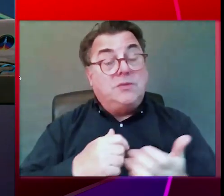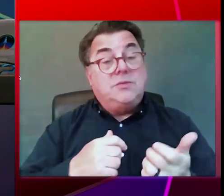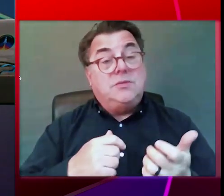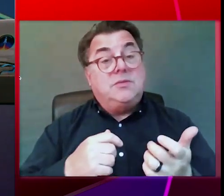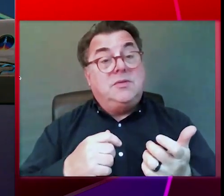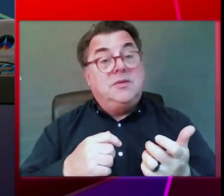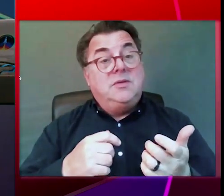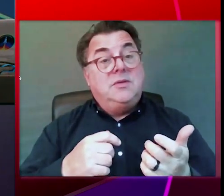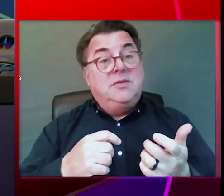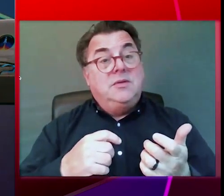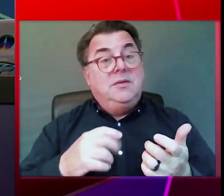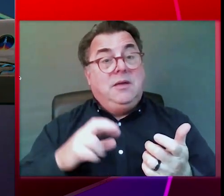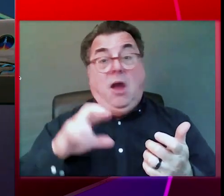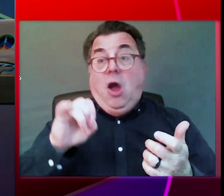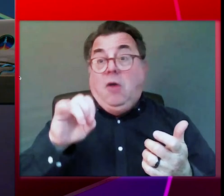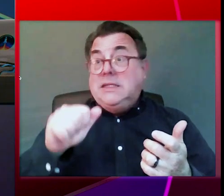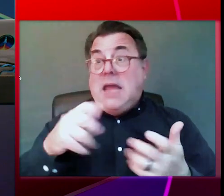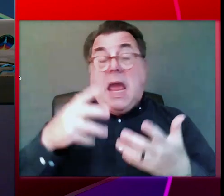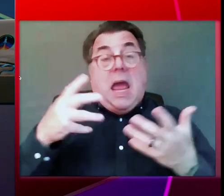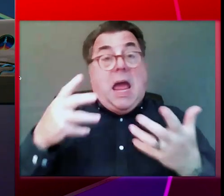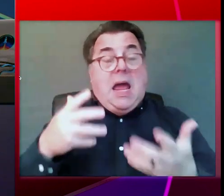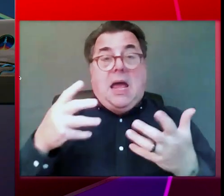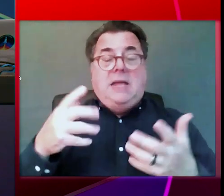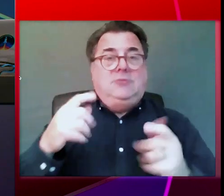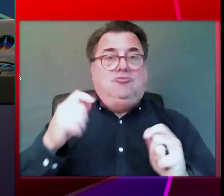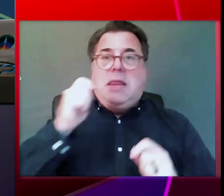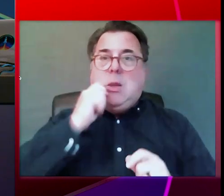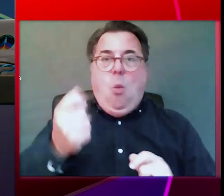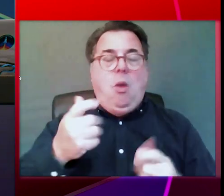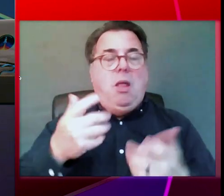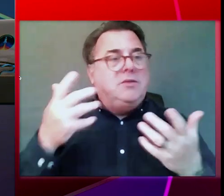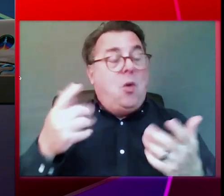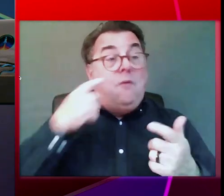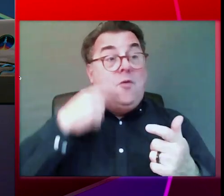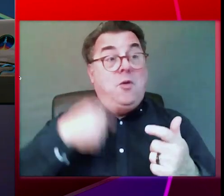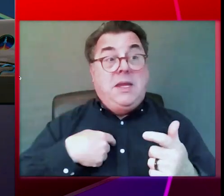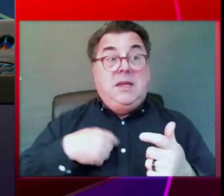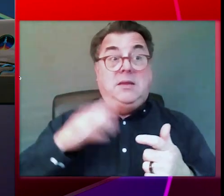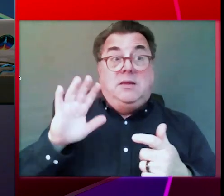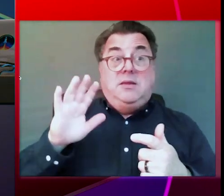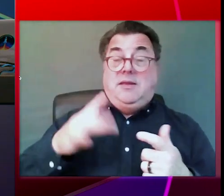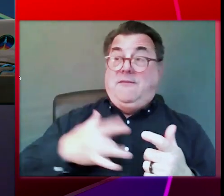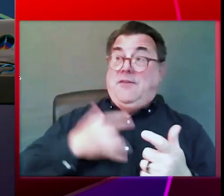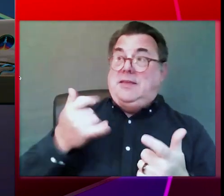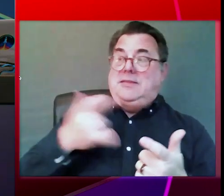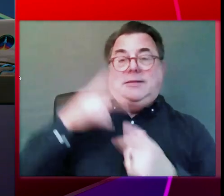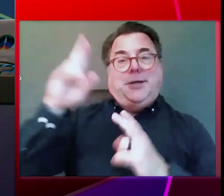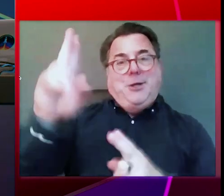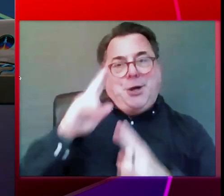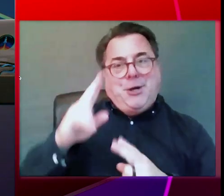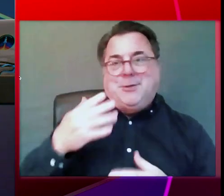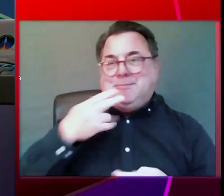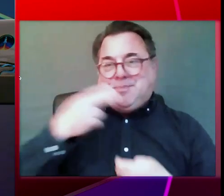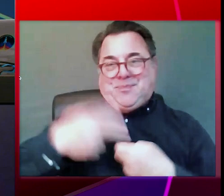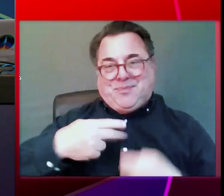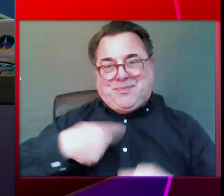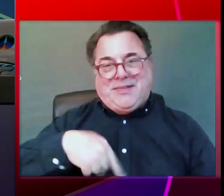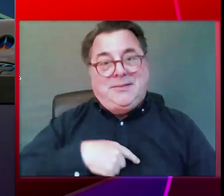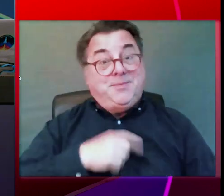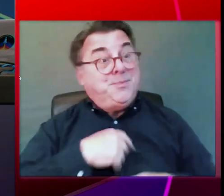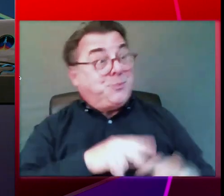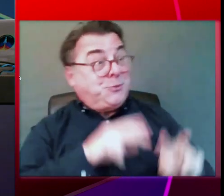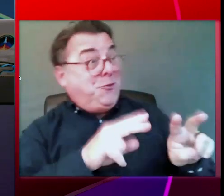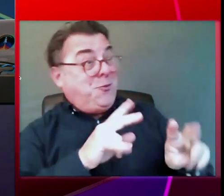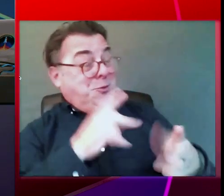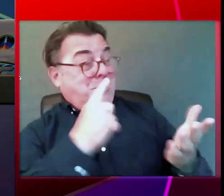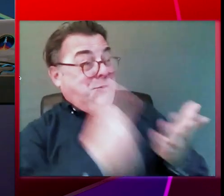just, it's so cool. So to be here feels like a privilege. So thank you for joining us. Well, we're looking forward to it. Now